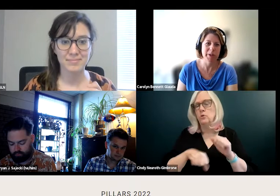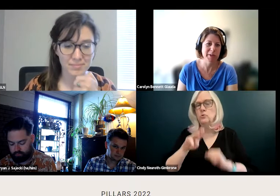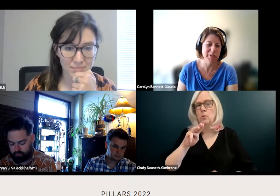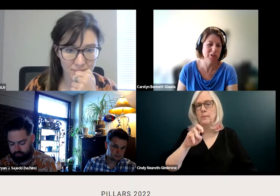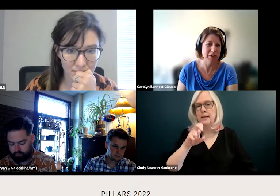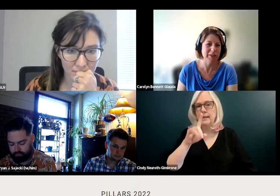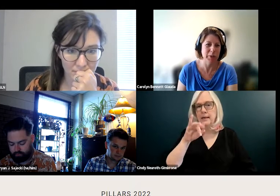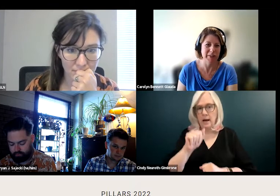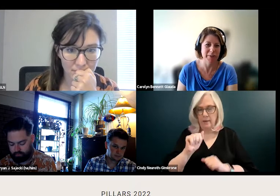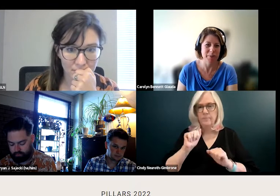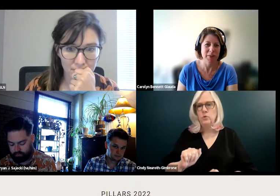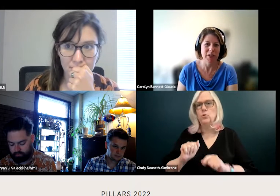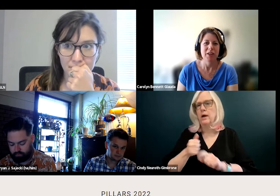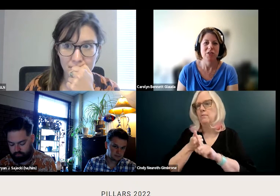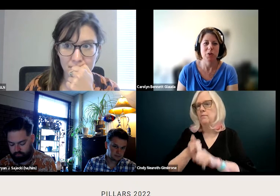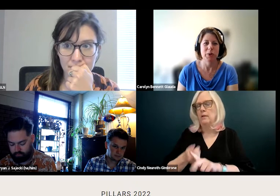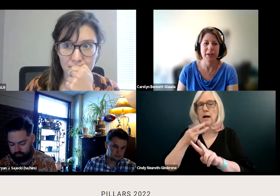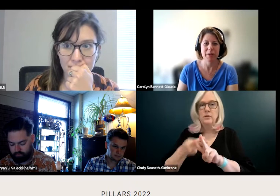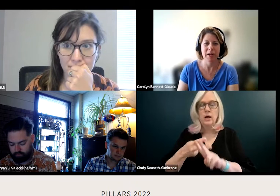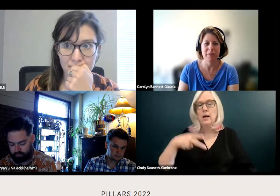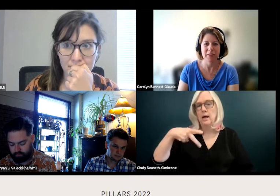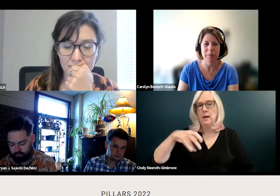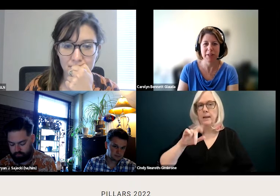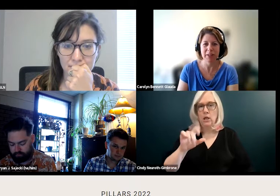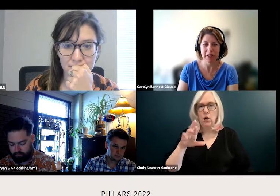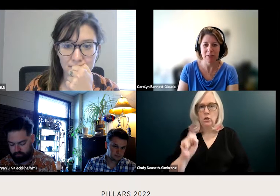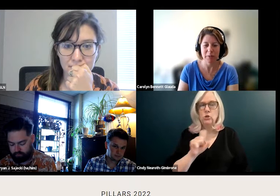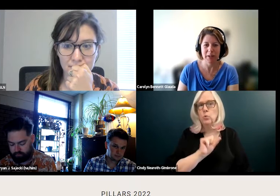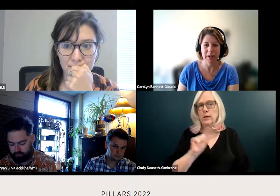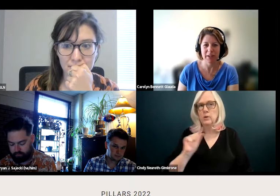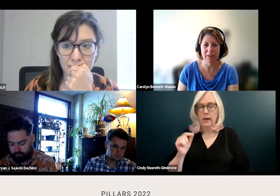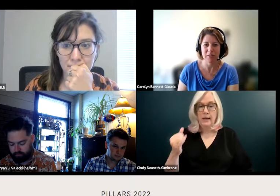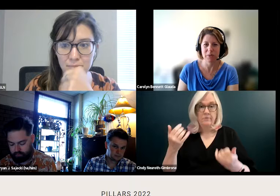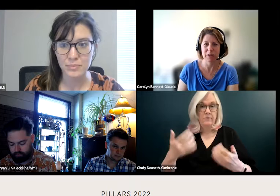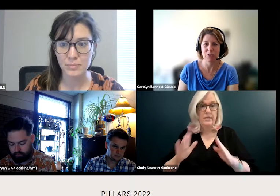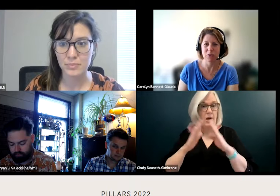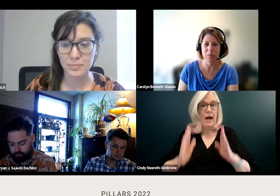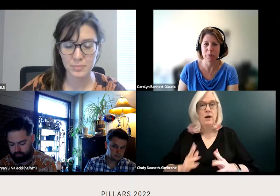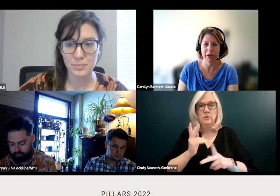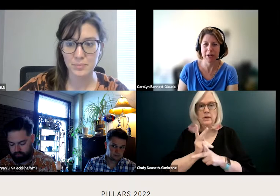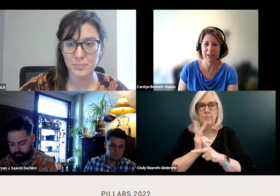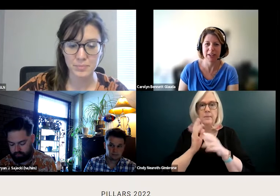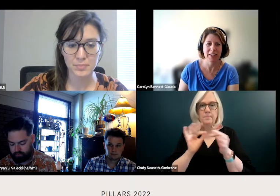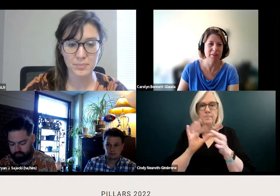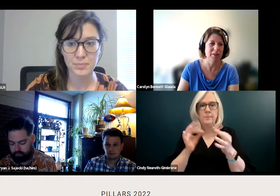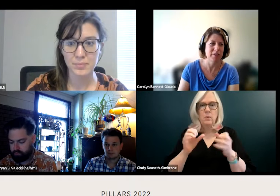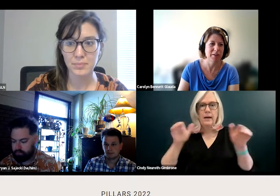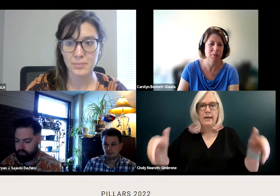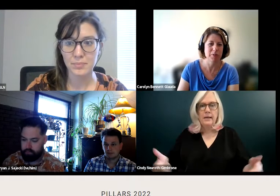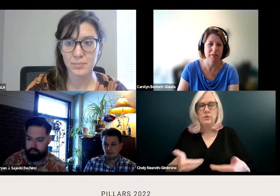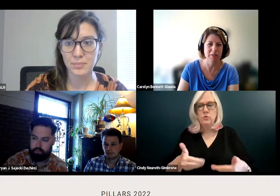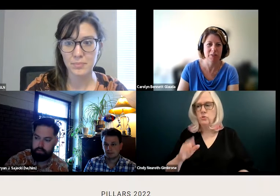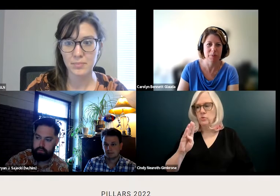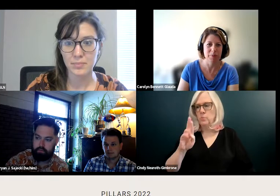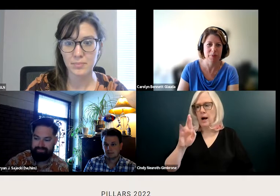hashtag Pillars2020. So now that I've completed the housekeeping, I'd like to introduce Brian and Keith, our